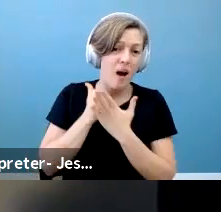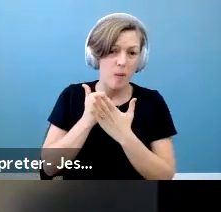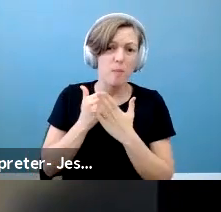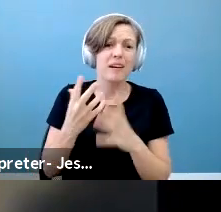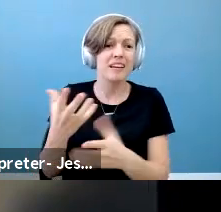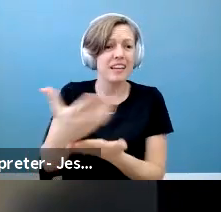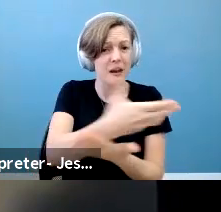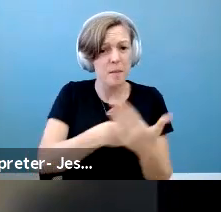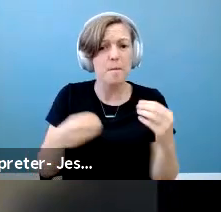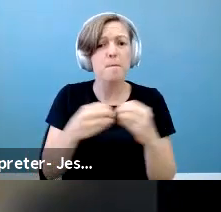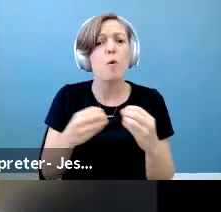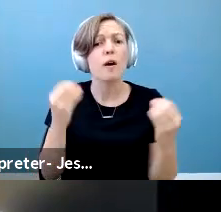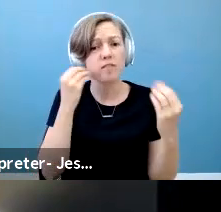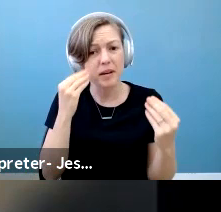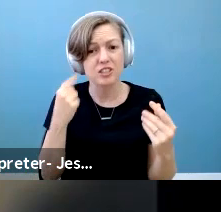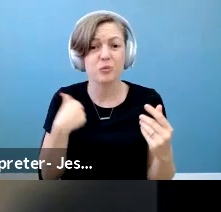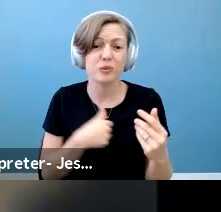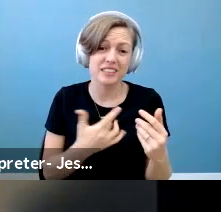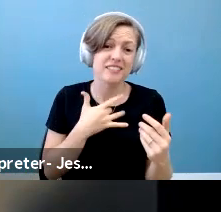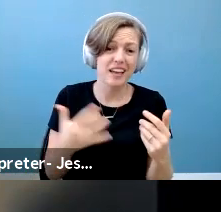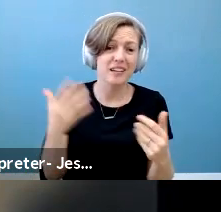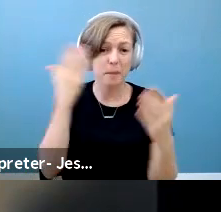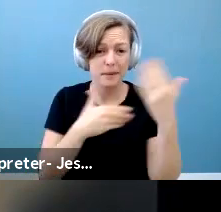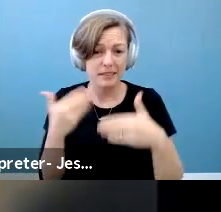that we're missing otherwise.